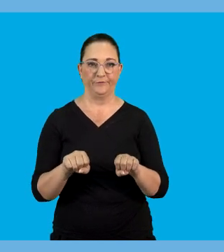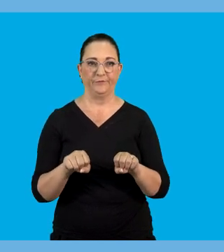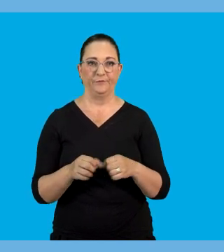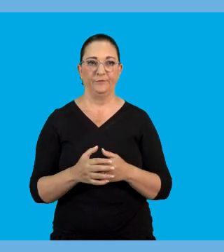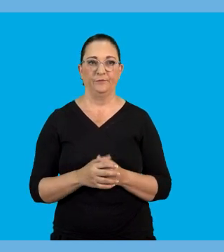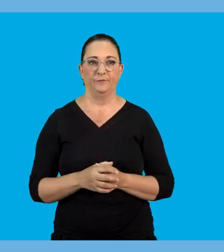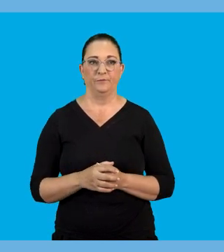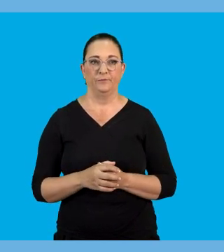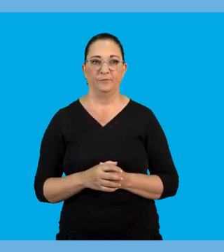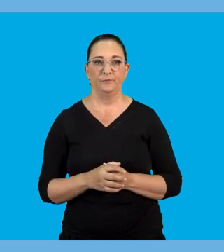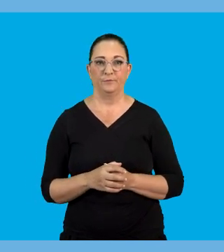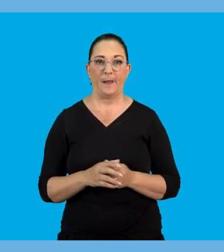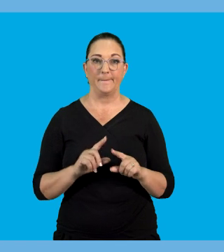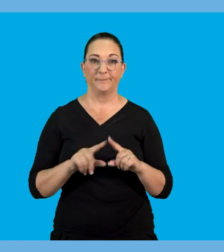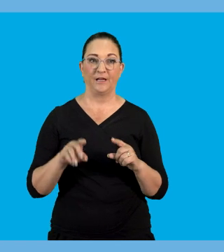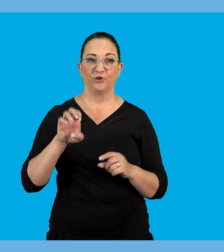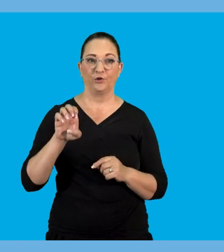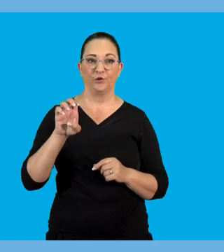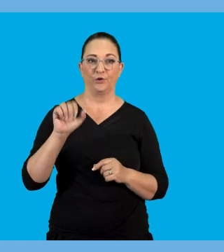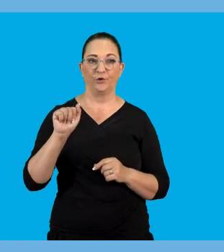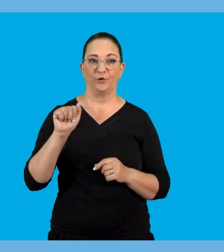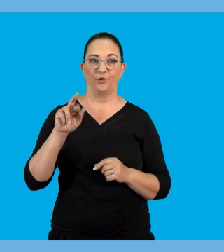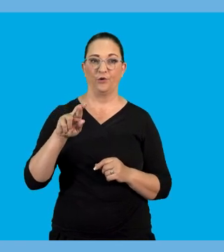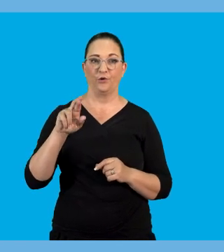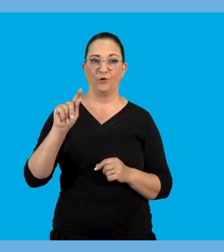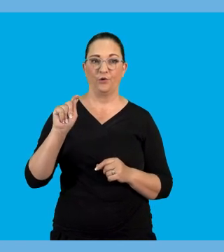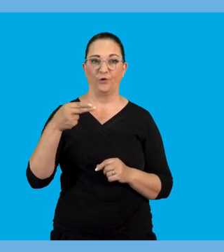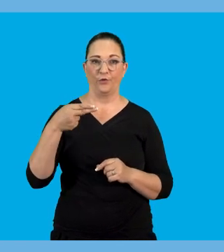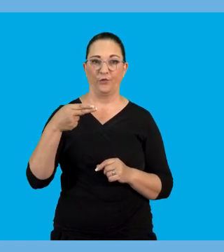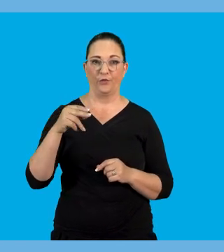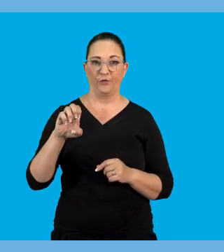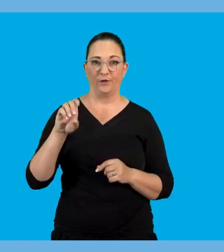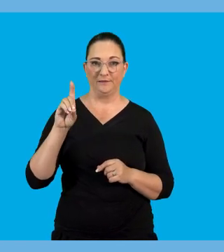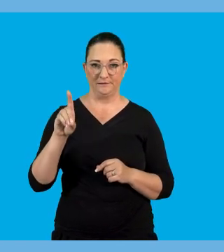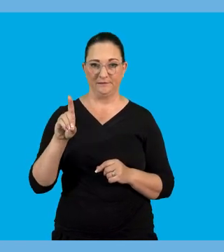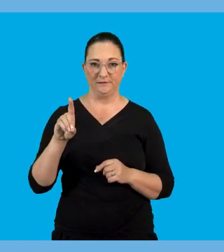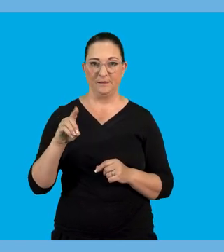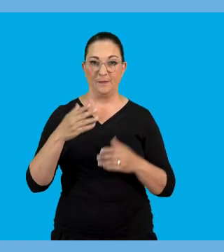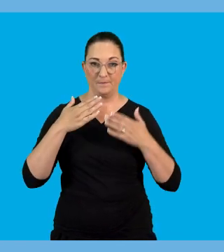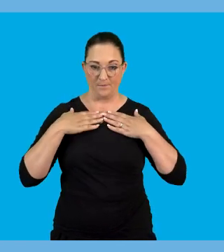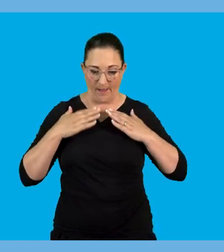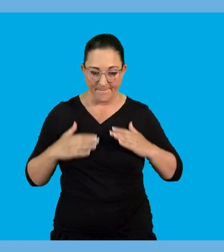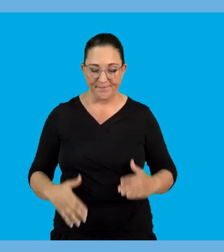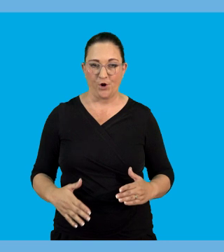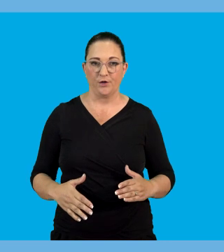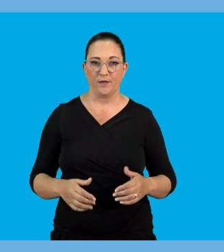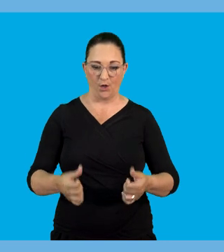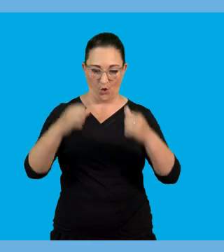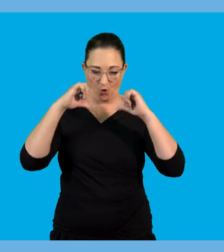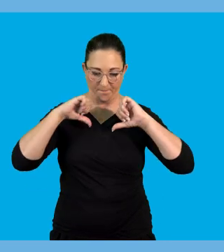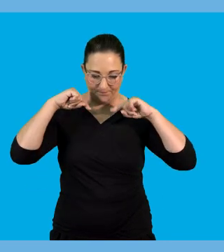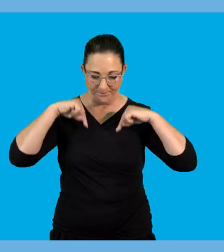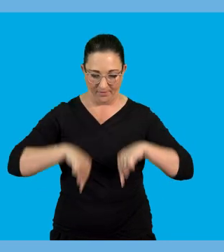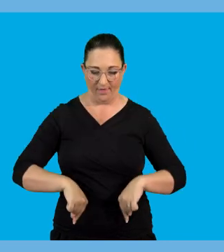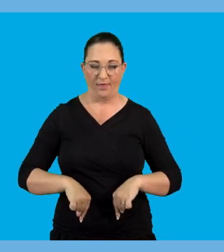the charges are going to be earthed. Remember what earthing is? We talked about earthing. The charges are going to be earthed by you, by your